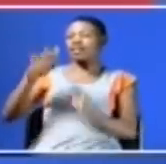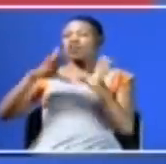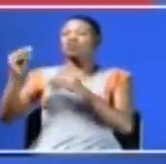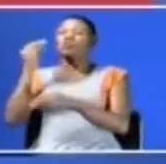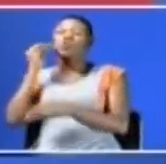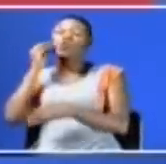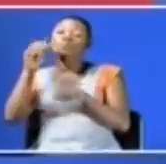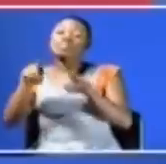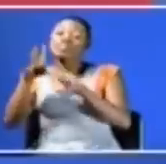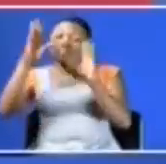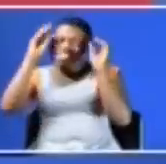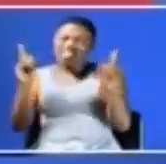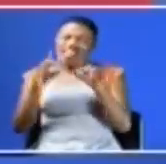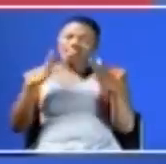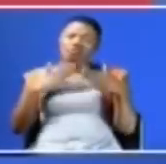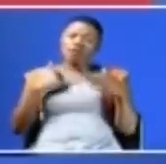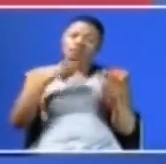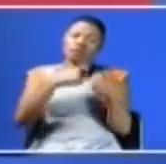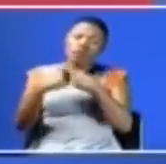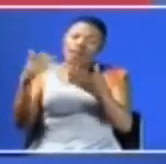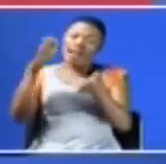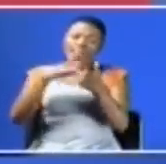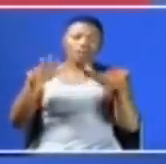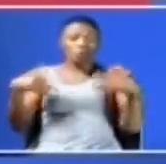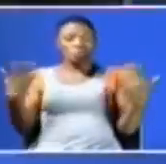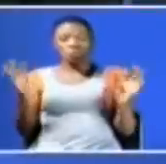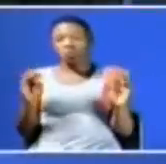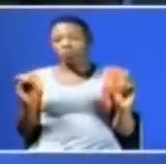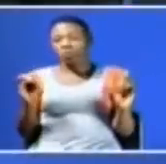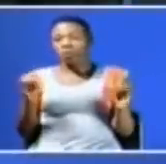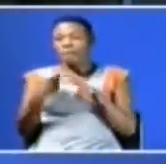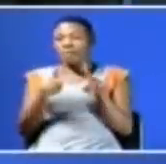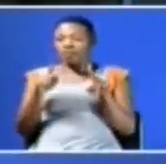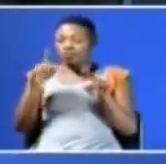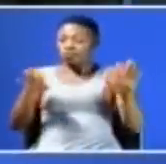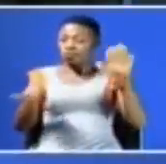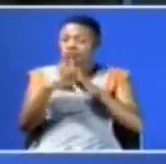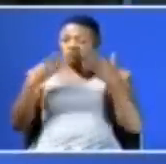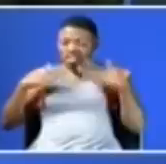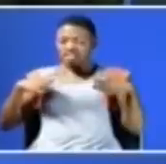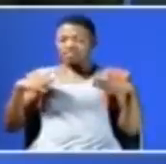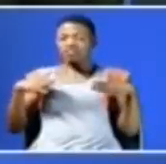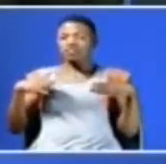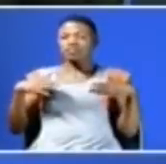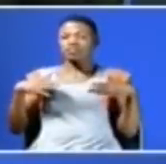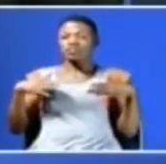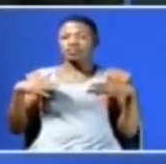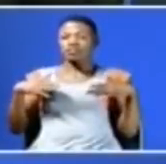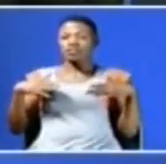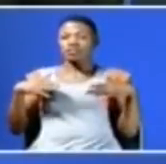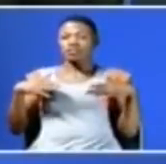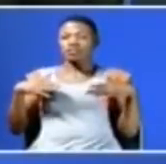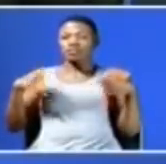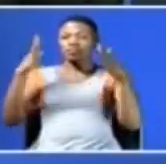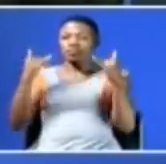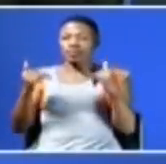whether you're going to contest again, then you go to the primaries again or not. Mm-hmm. But you are out of the scene. And it is